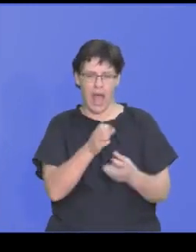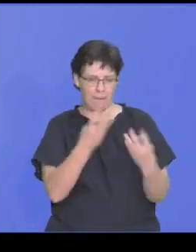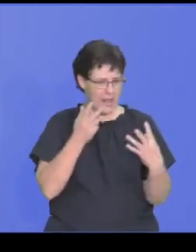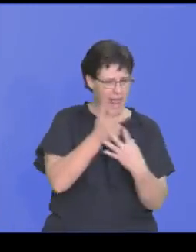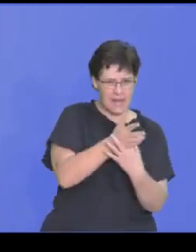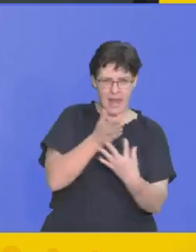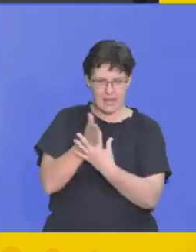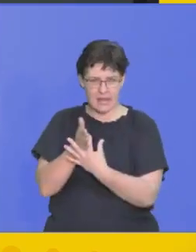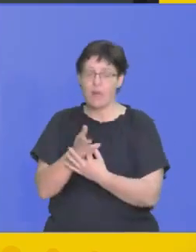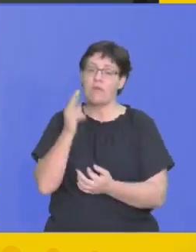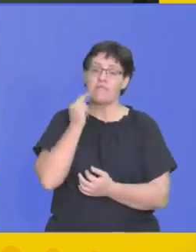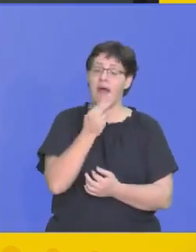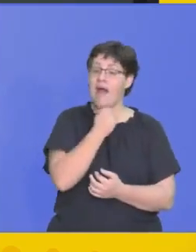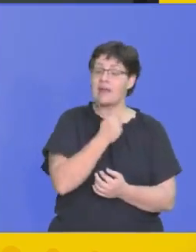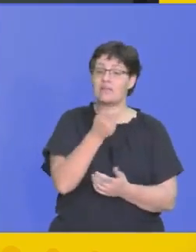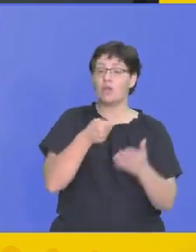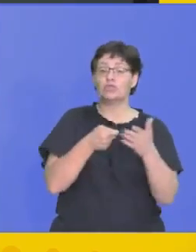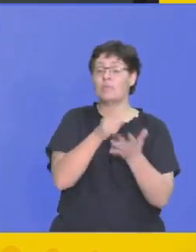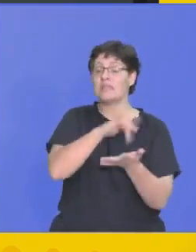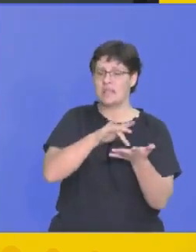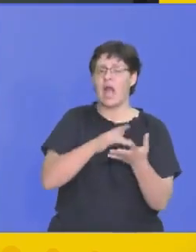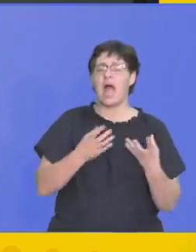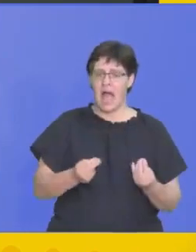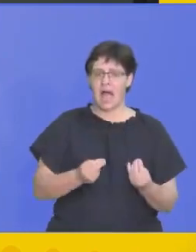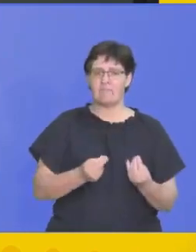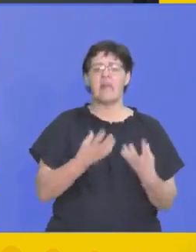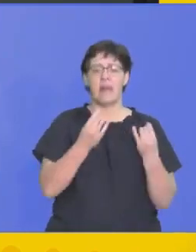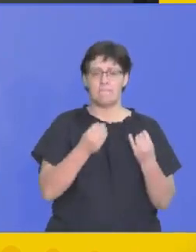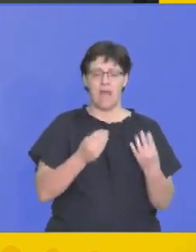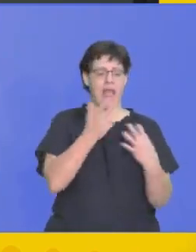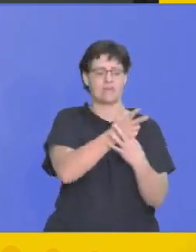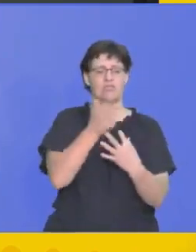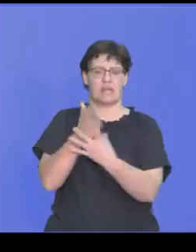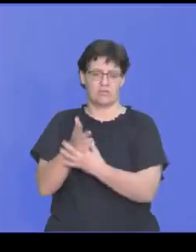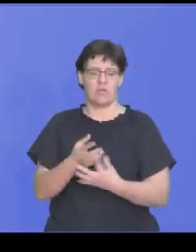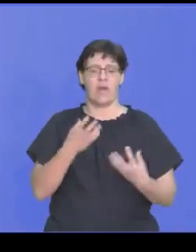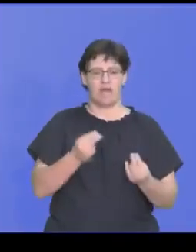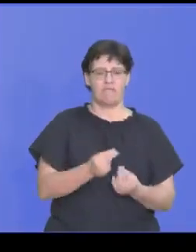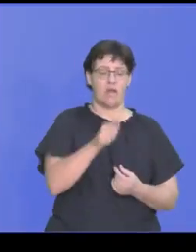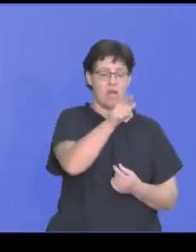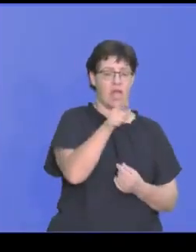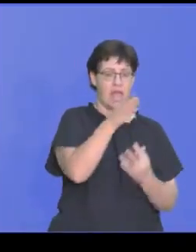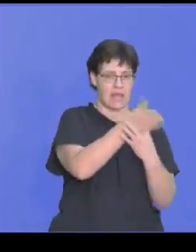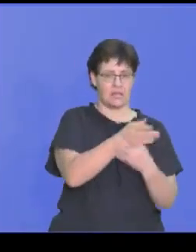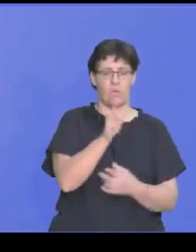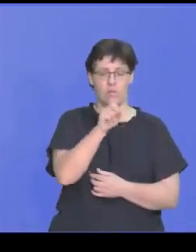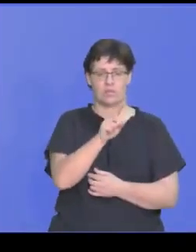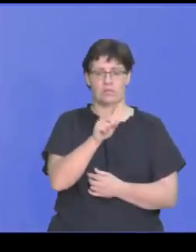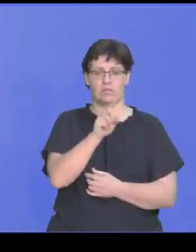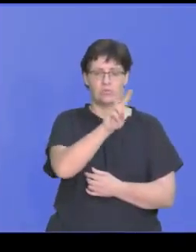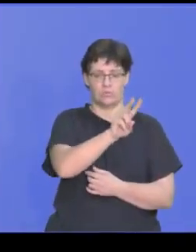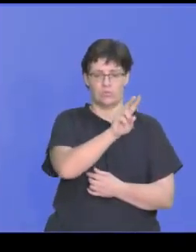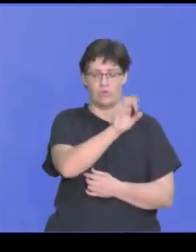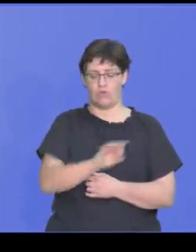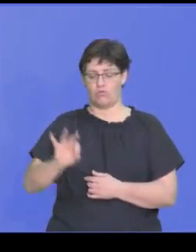of entrances. Now, what's nice about shopping centres is they normally number entrances. So we've got an entrance there, 2,